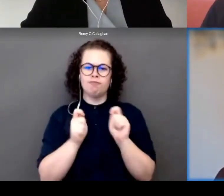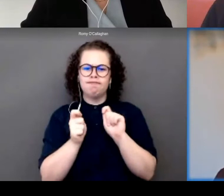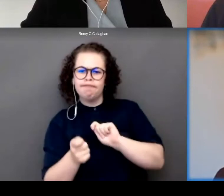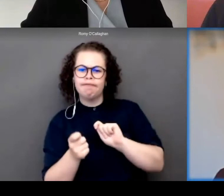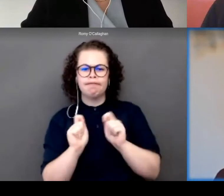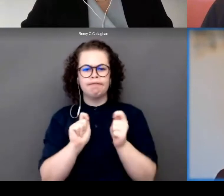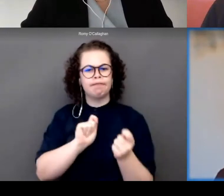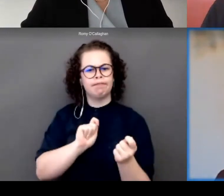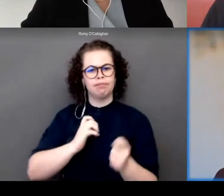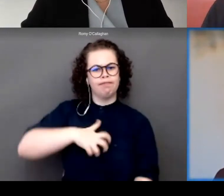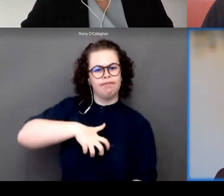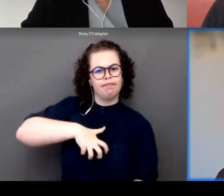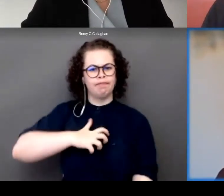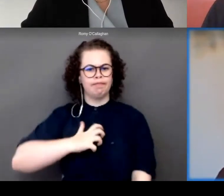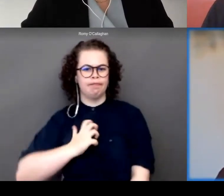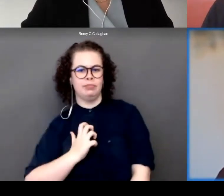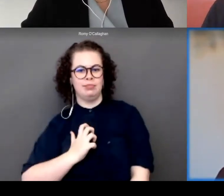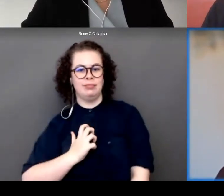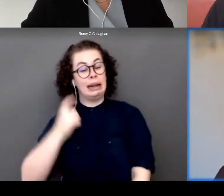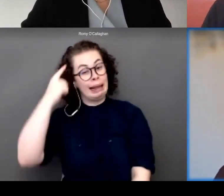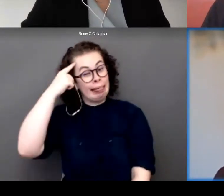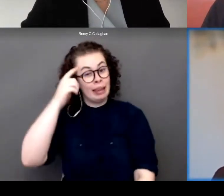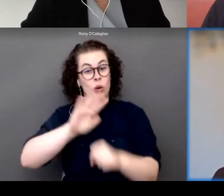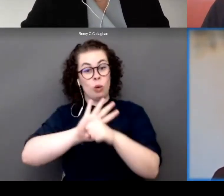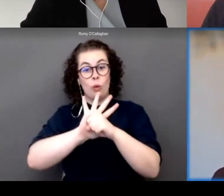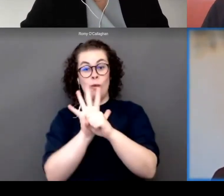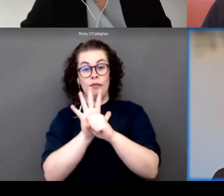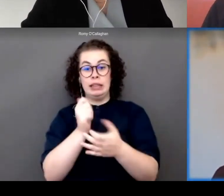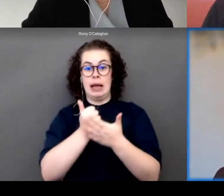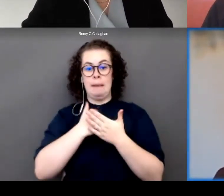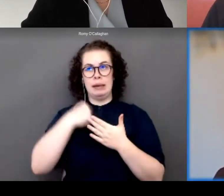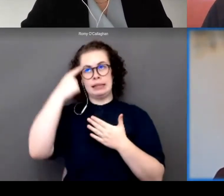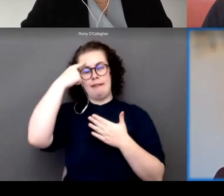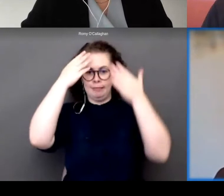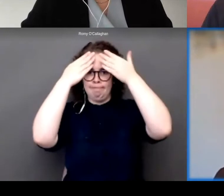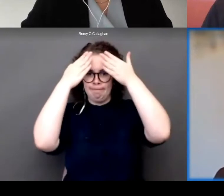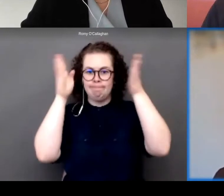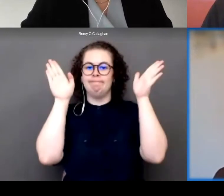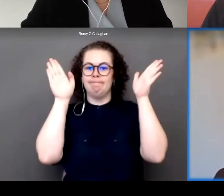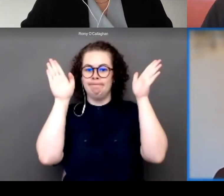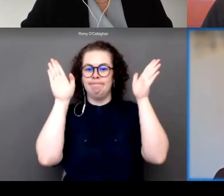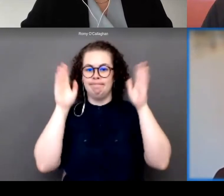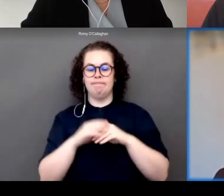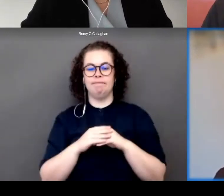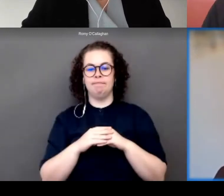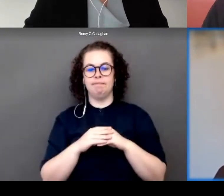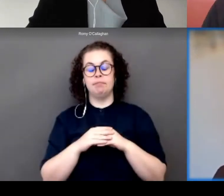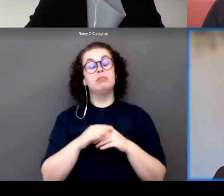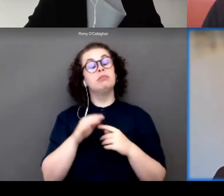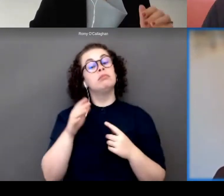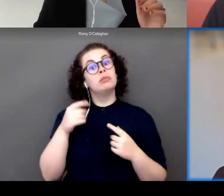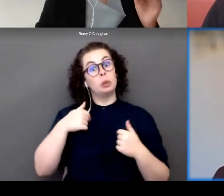to rethink the public space. In particular, we have a strong necessity of implementing